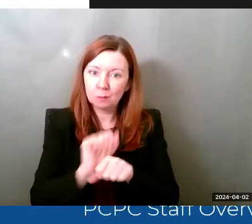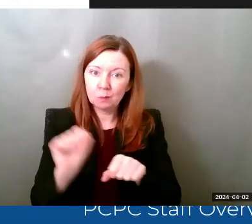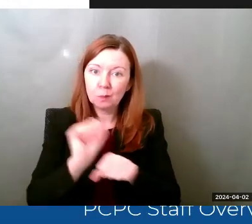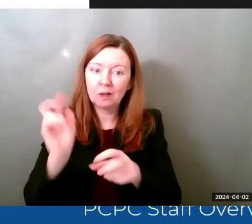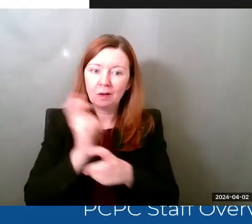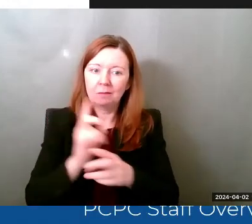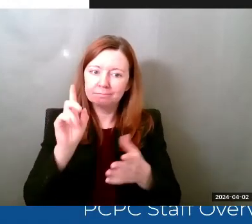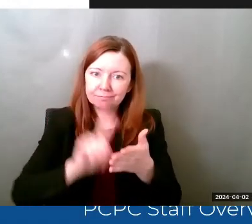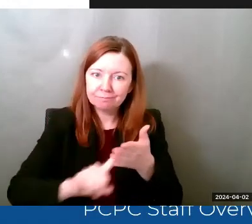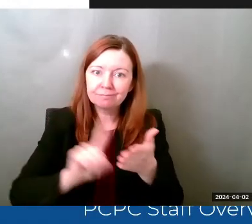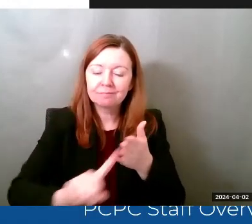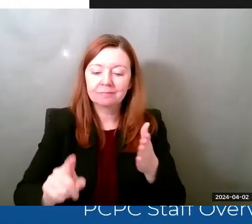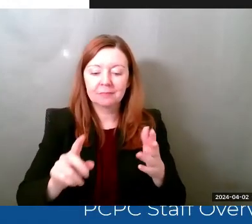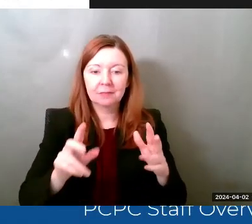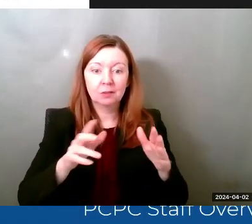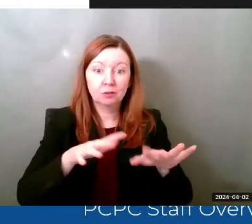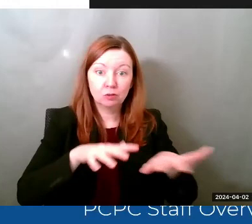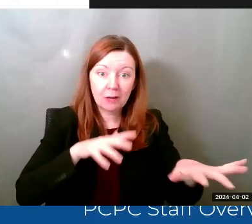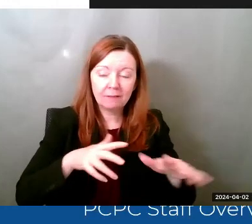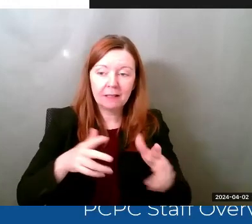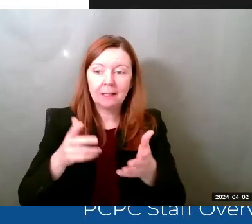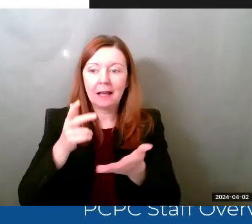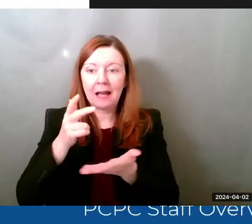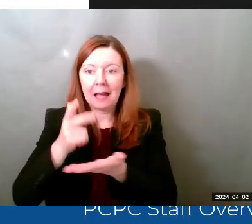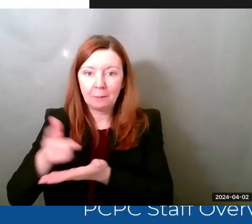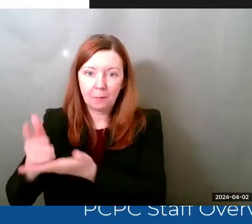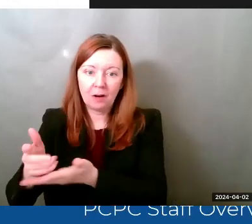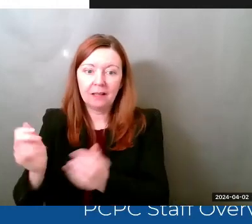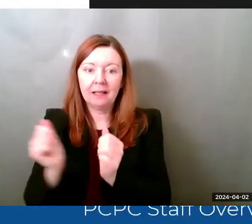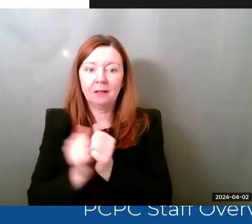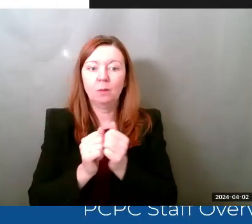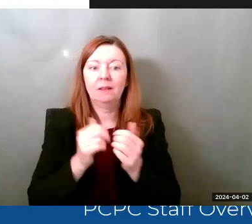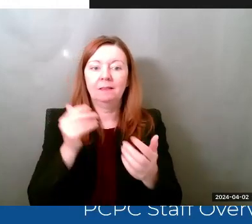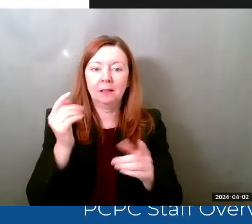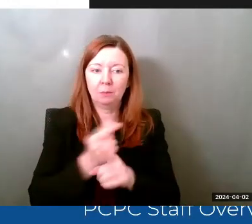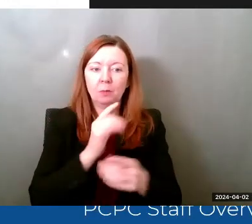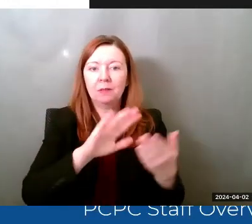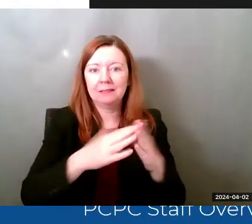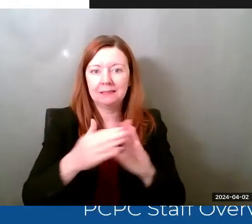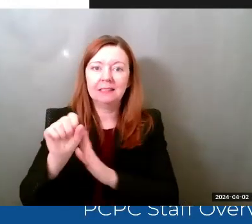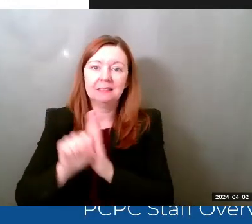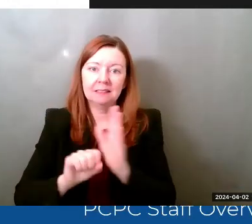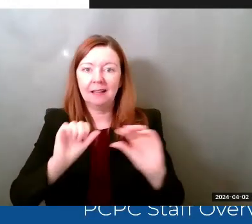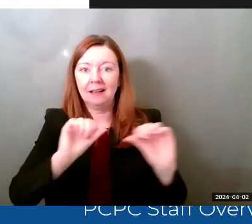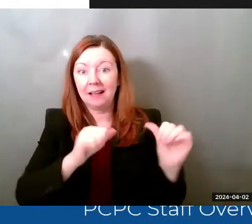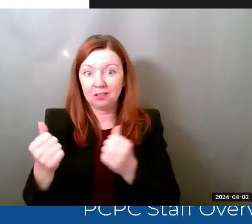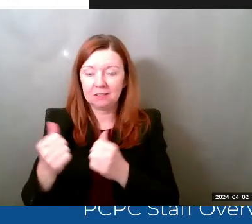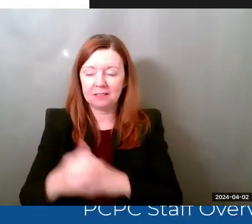analyzing the traffic and parking alongside the appropriate city and state agencies.